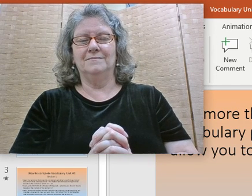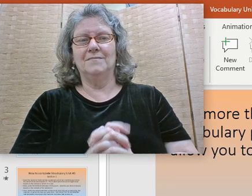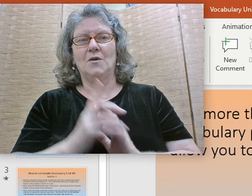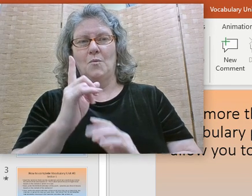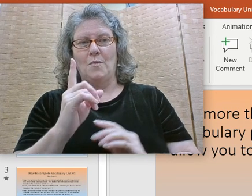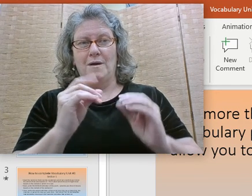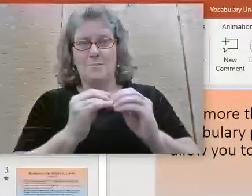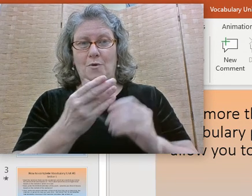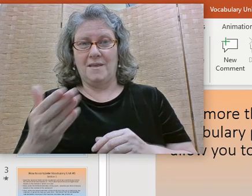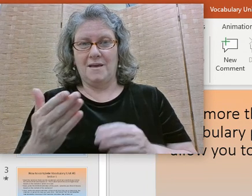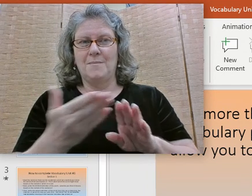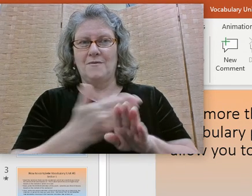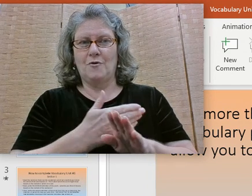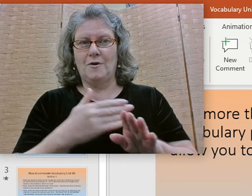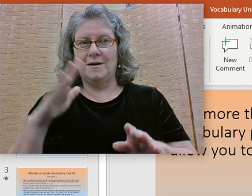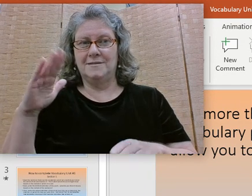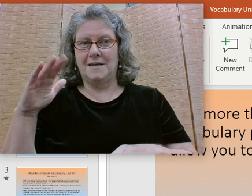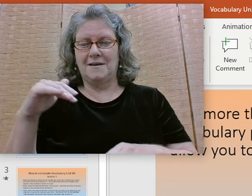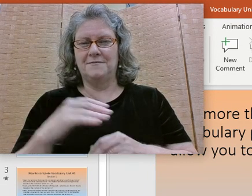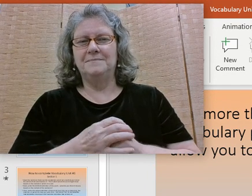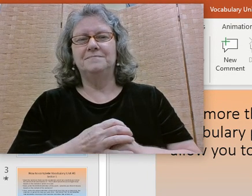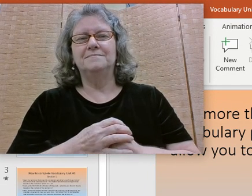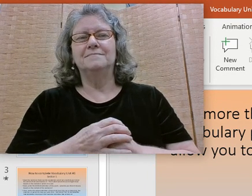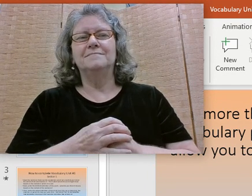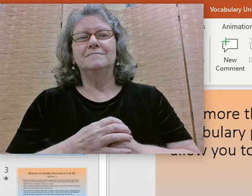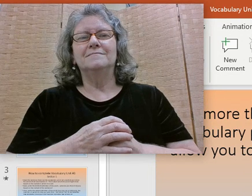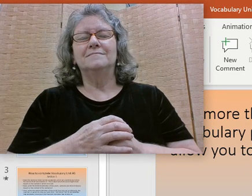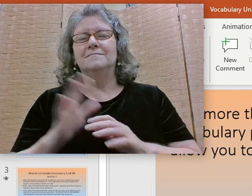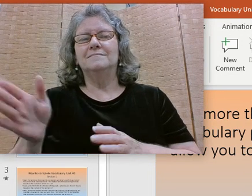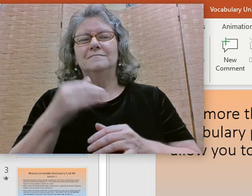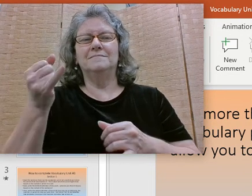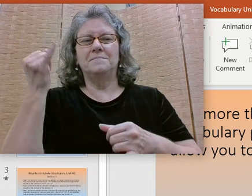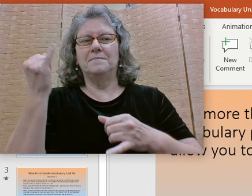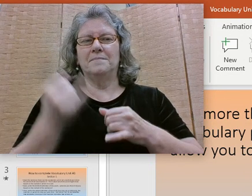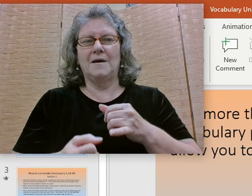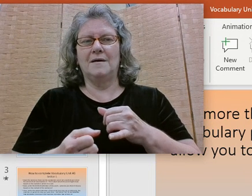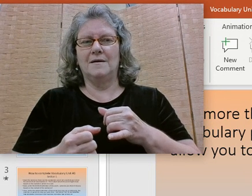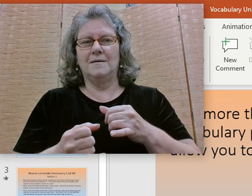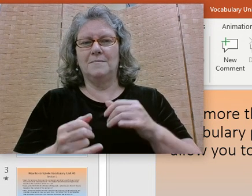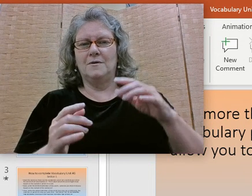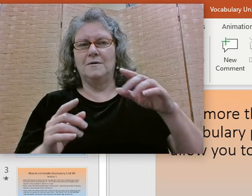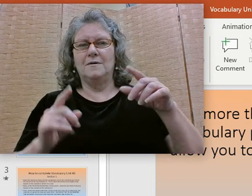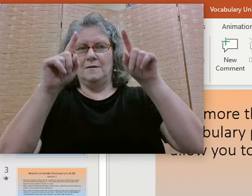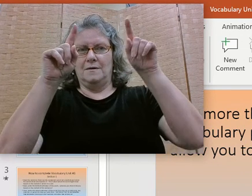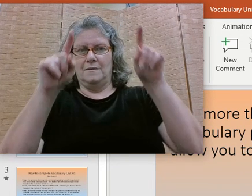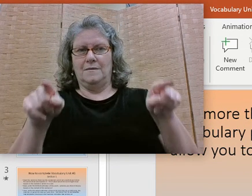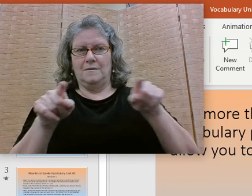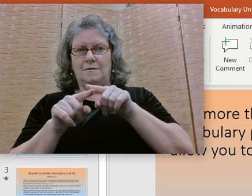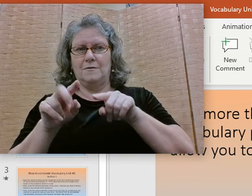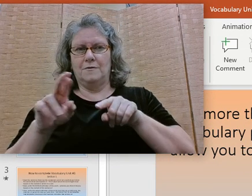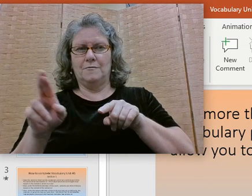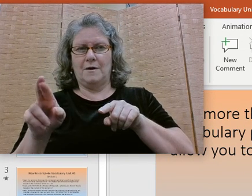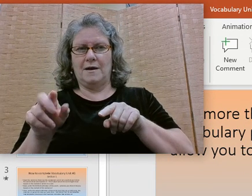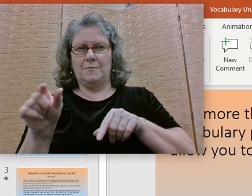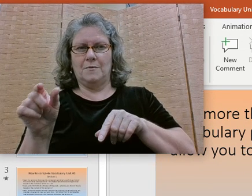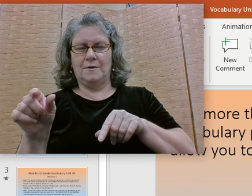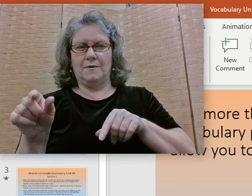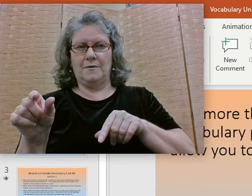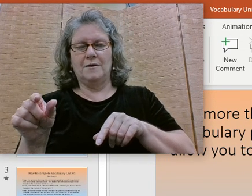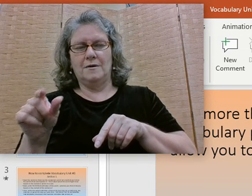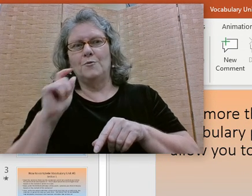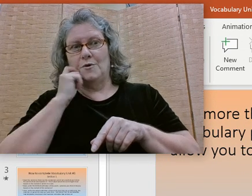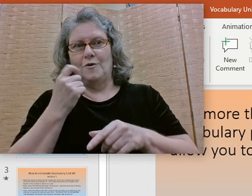One more thing before I sign off. At the very, very bottom right-hand corner, this is really cool. I think this will help a lot of you guys